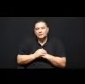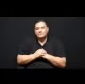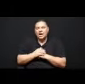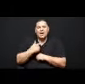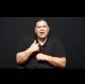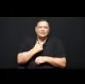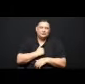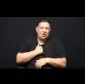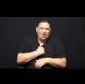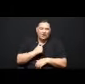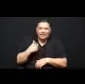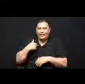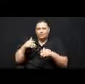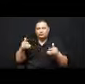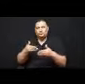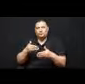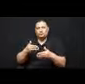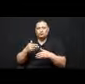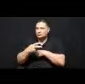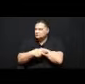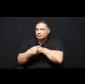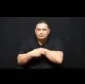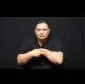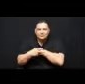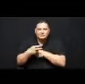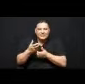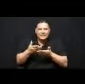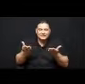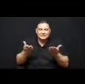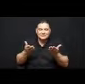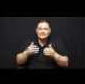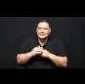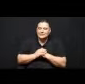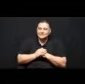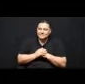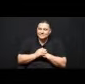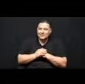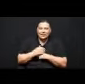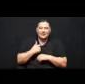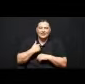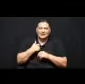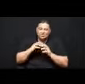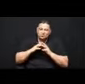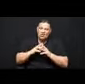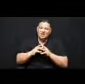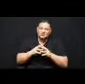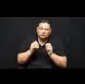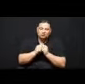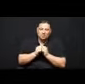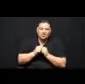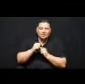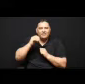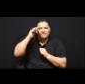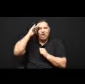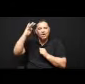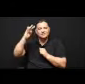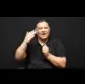shoplifting. I've been wrestling with philosophy again. Did we know what we wanted back then?